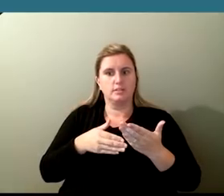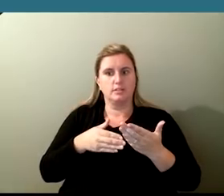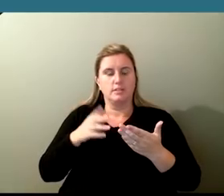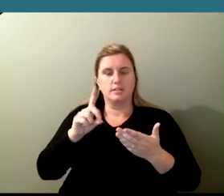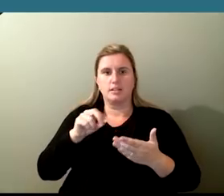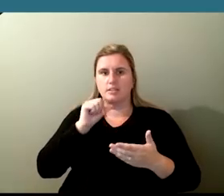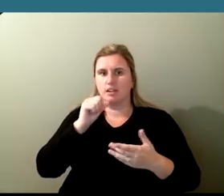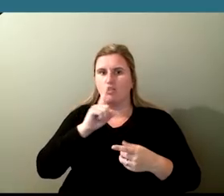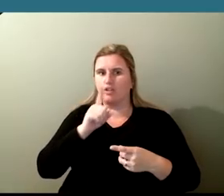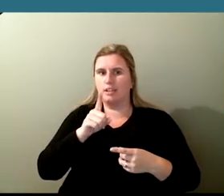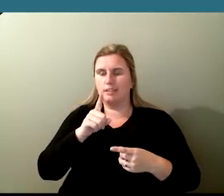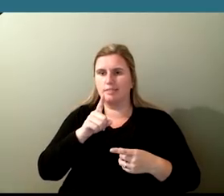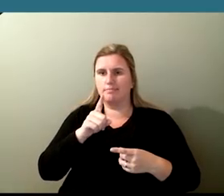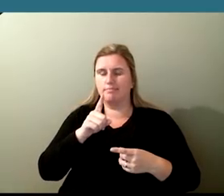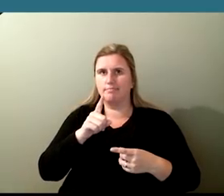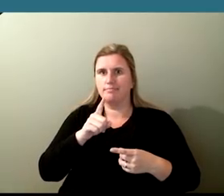not really